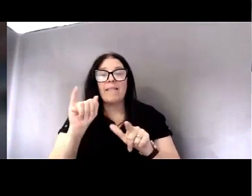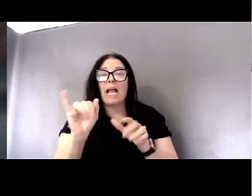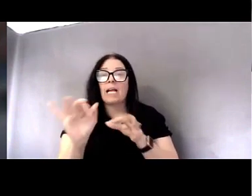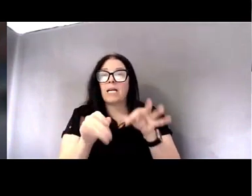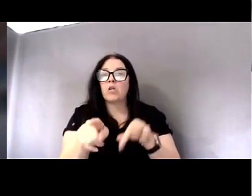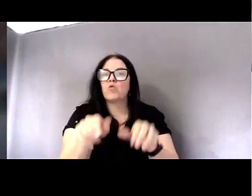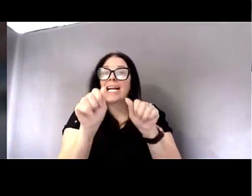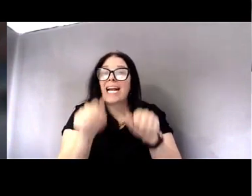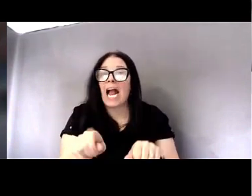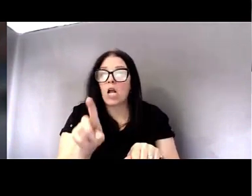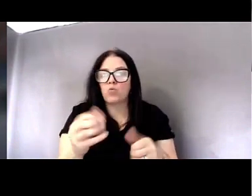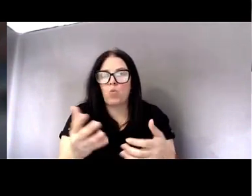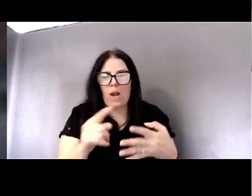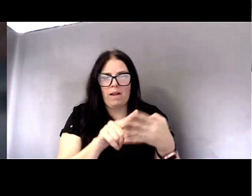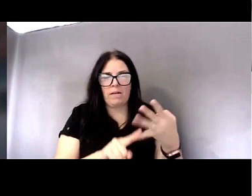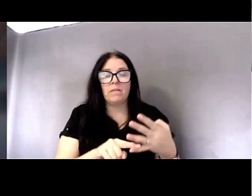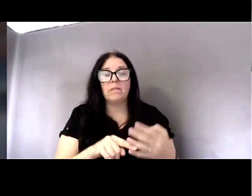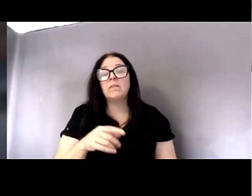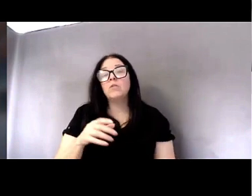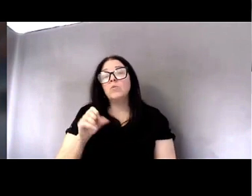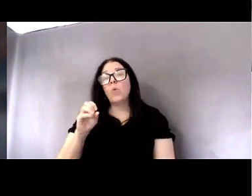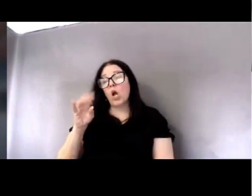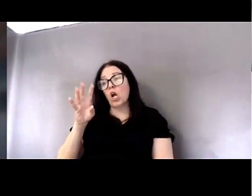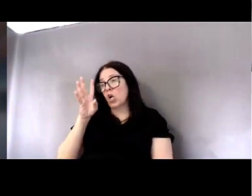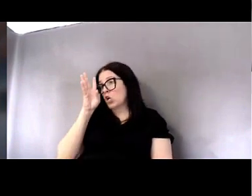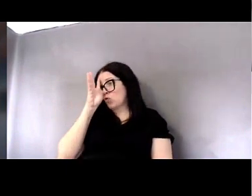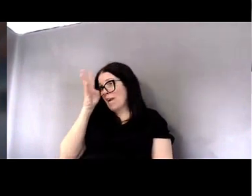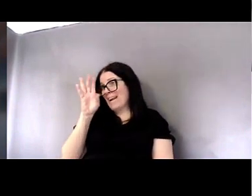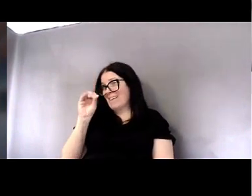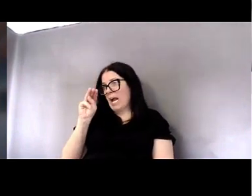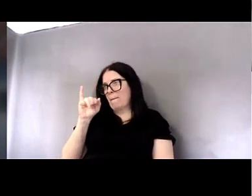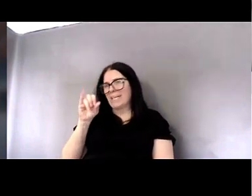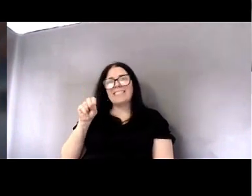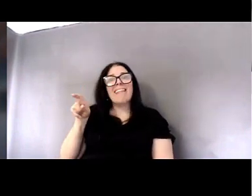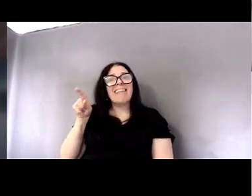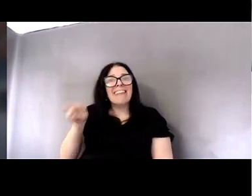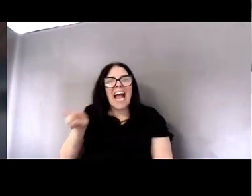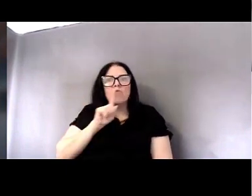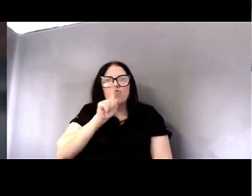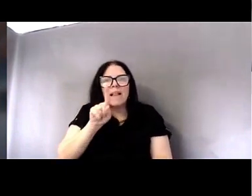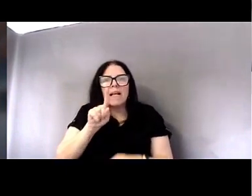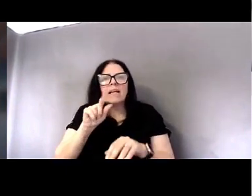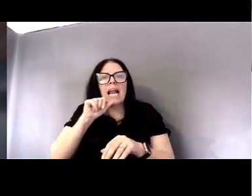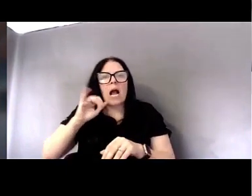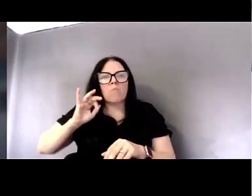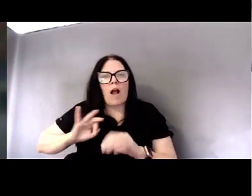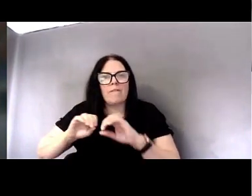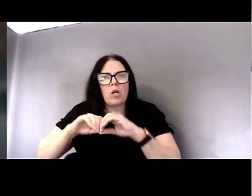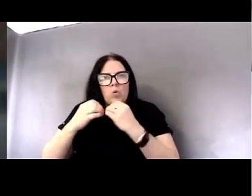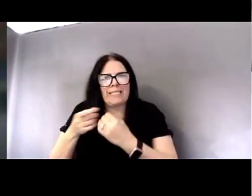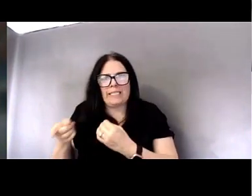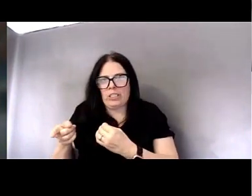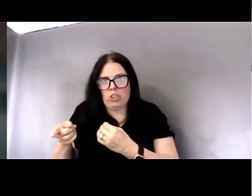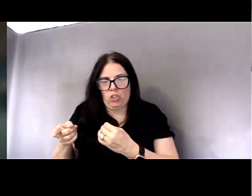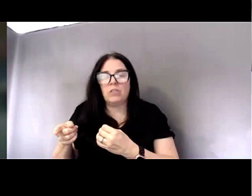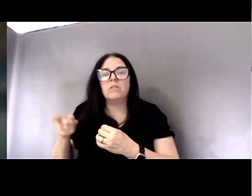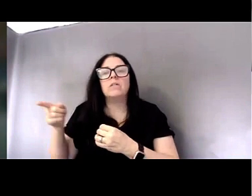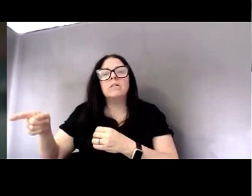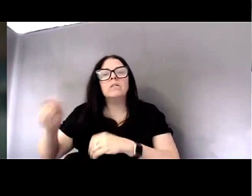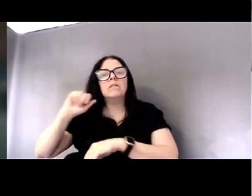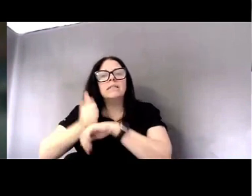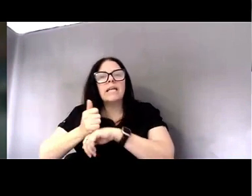So Creative Commons is a nonprofit organization who has come up with a system to provide the details